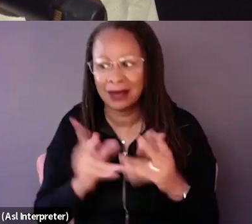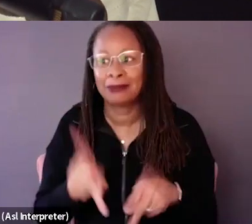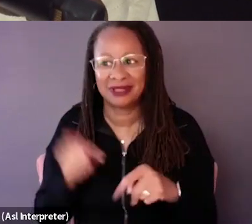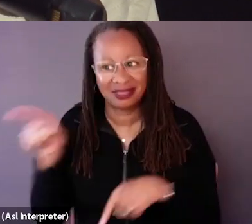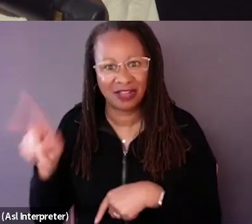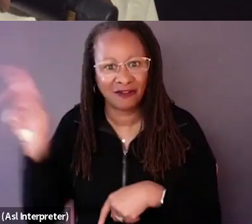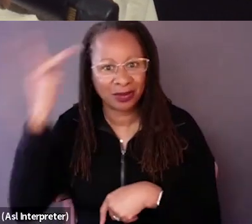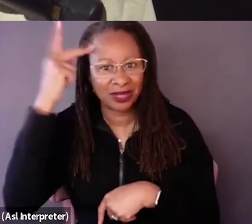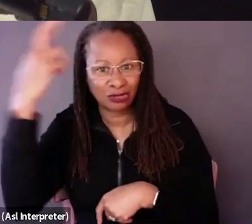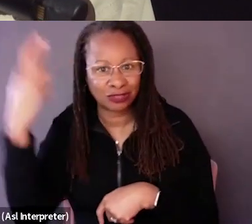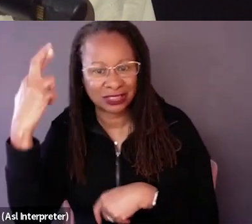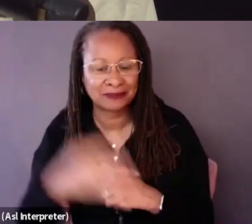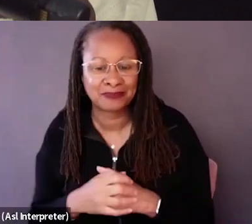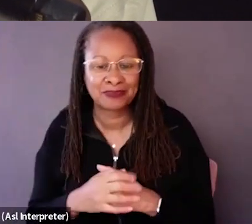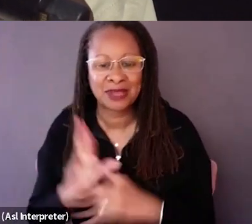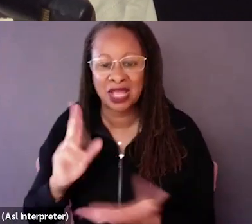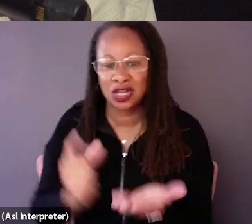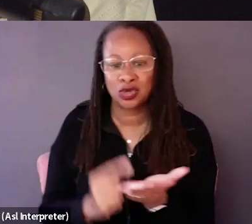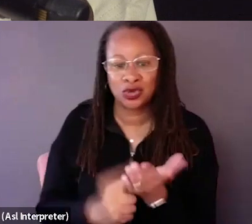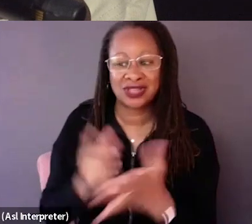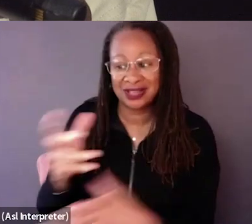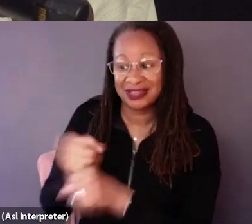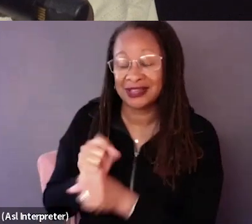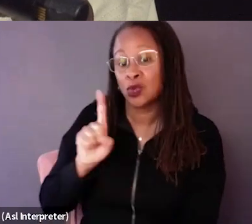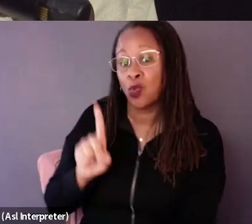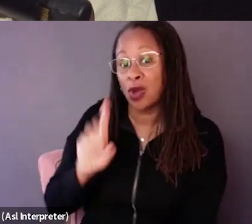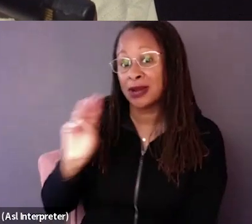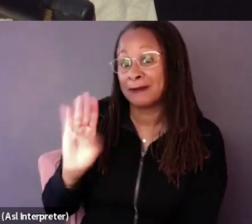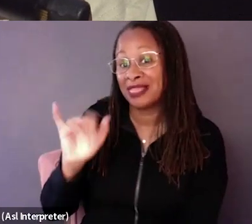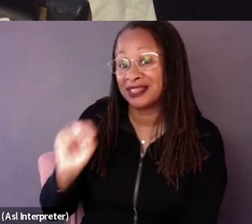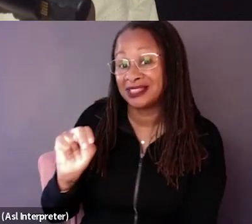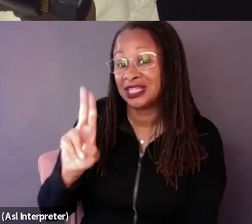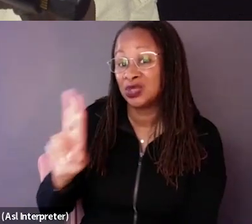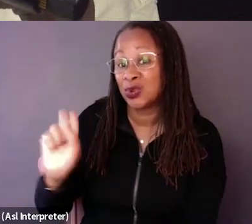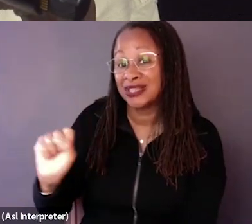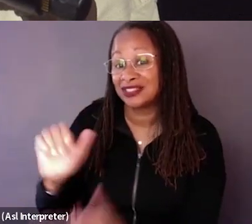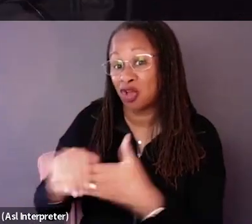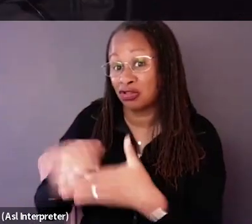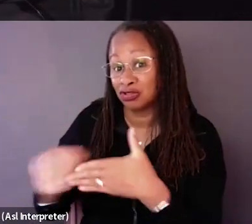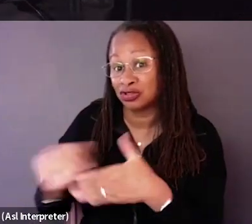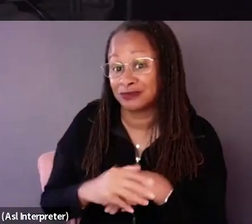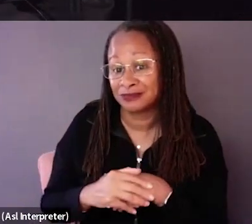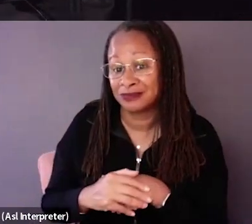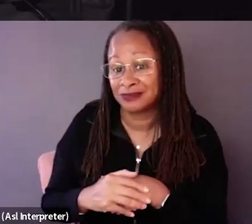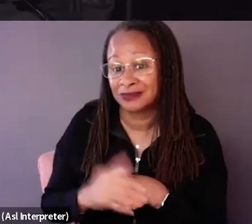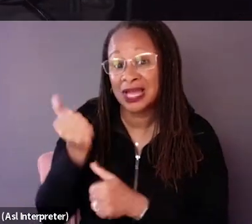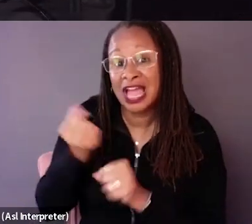week before the vote, every member of parliament received 100